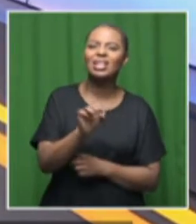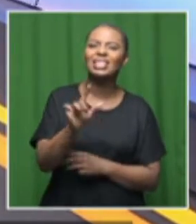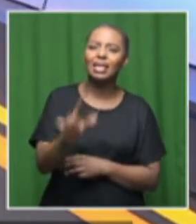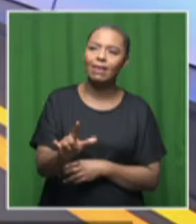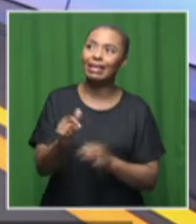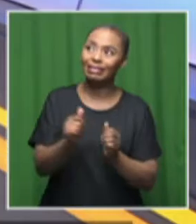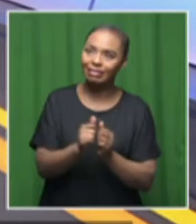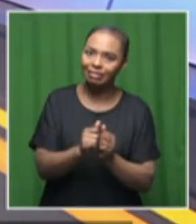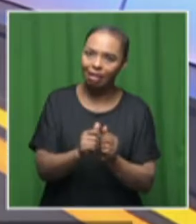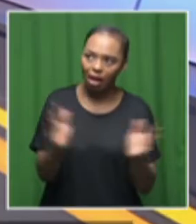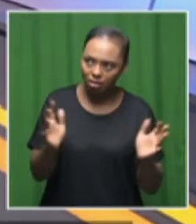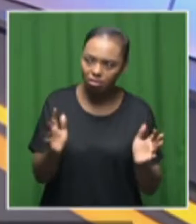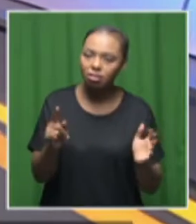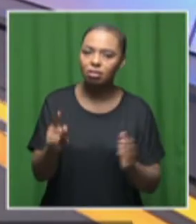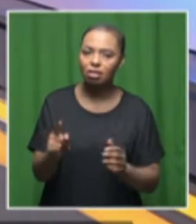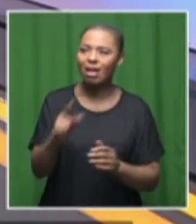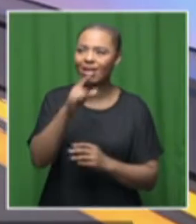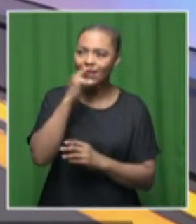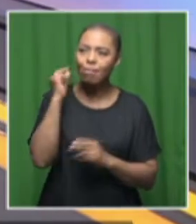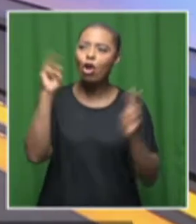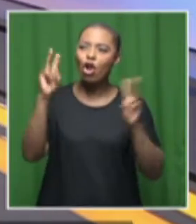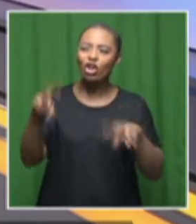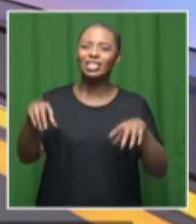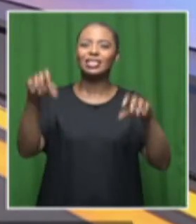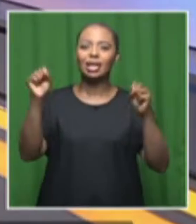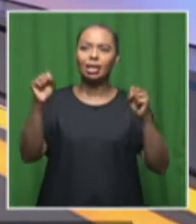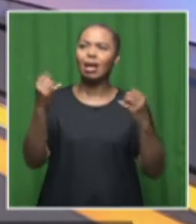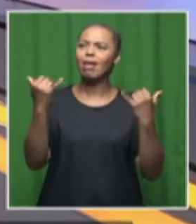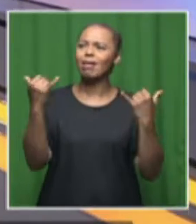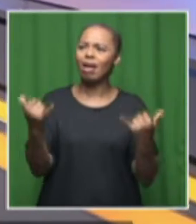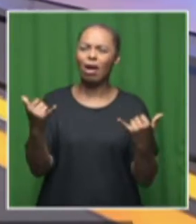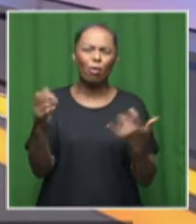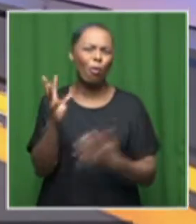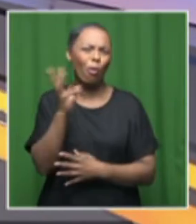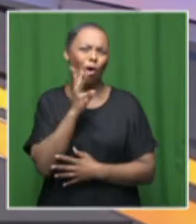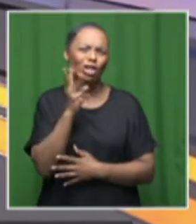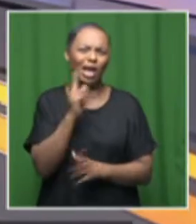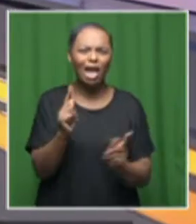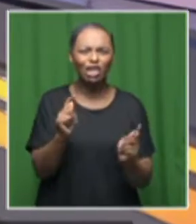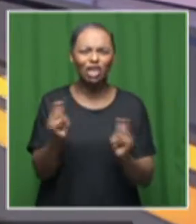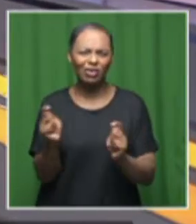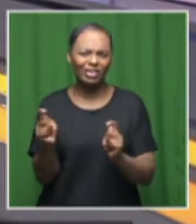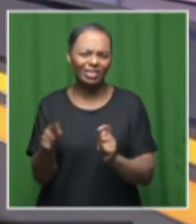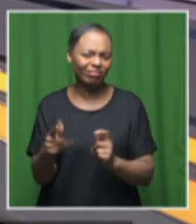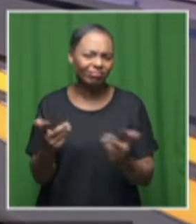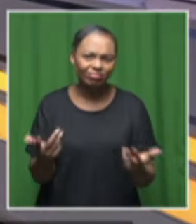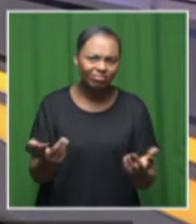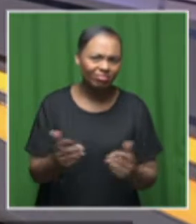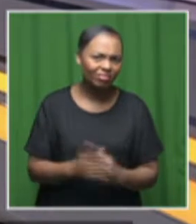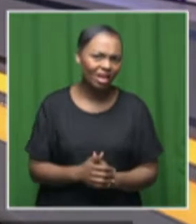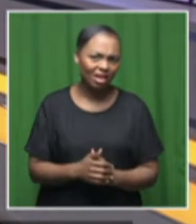first, heard that term. And now we're talking about water shifting. Is that a fair comparison?